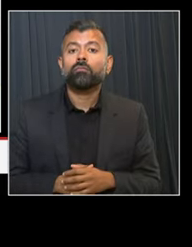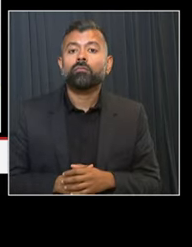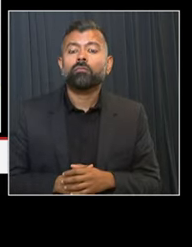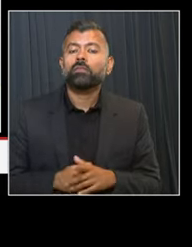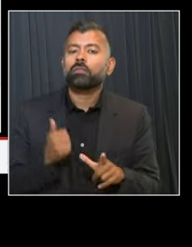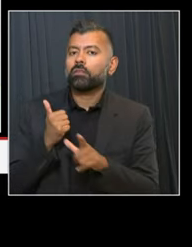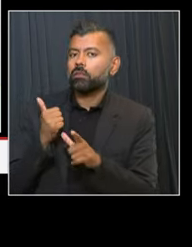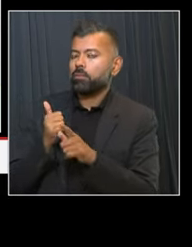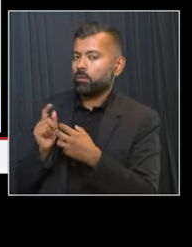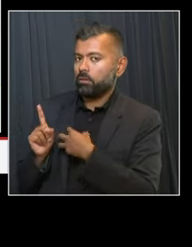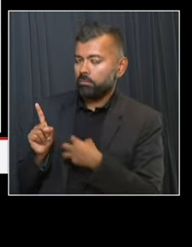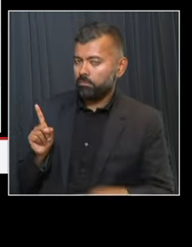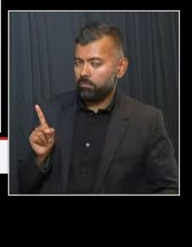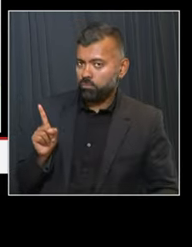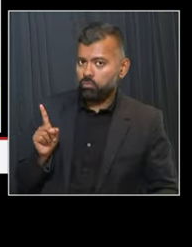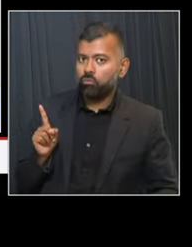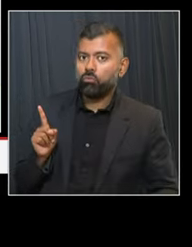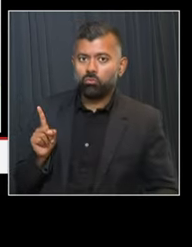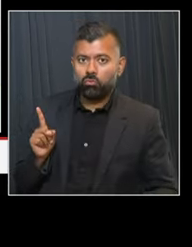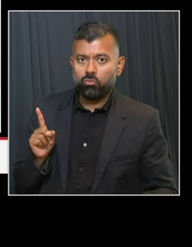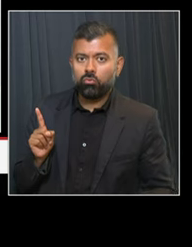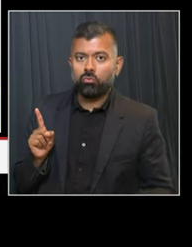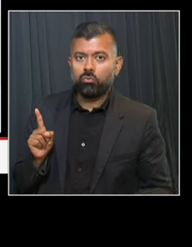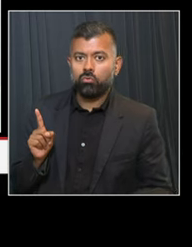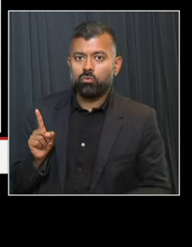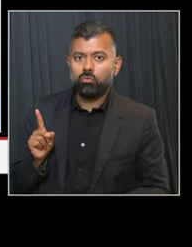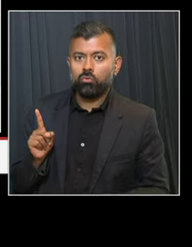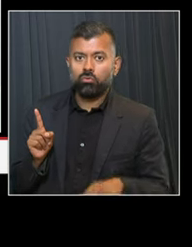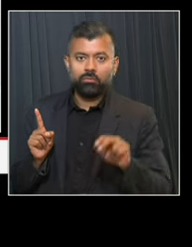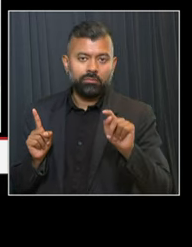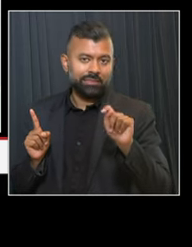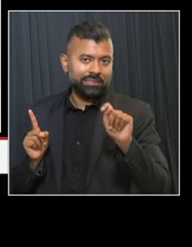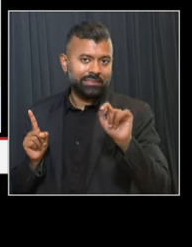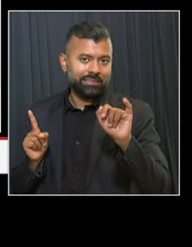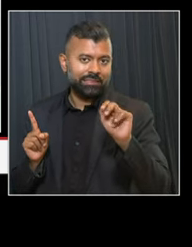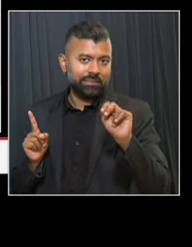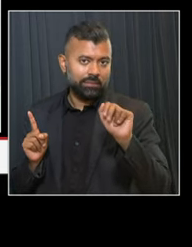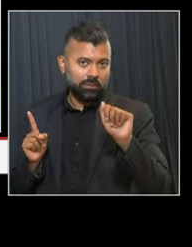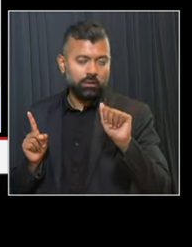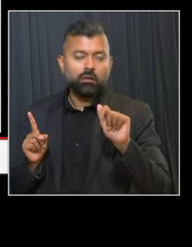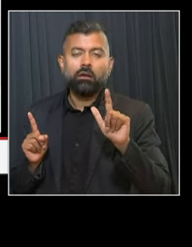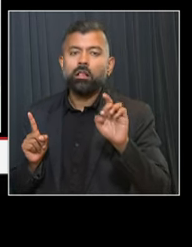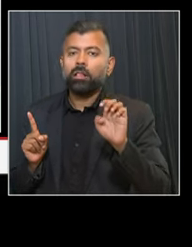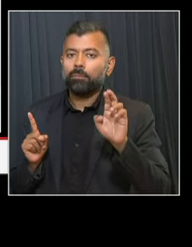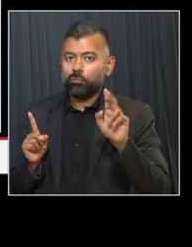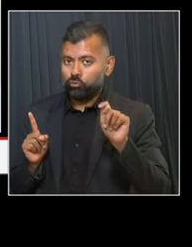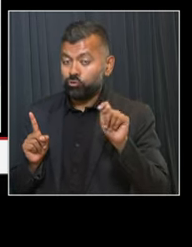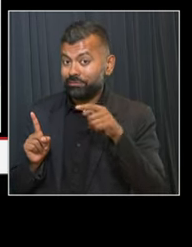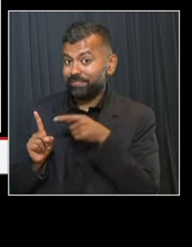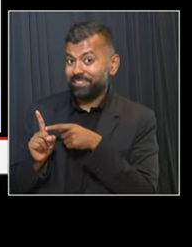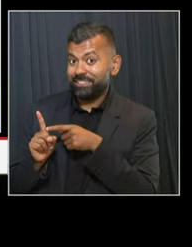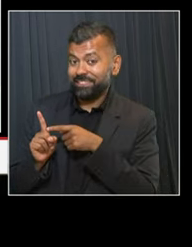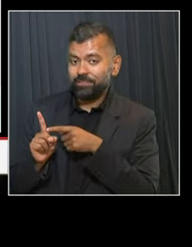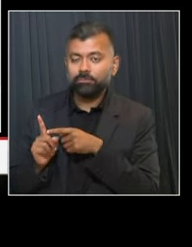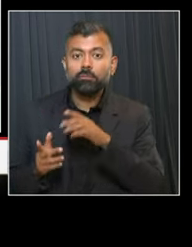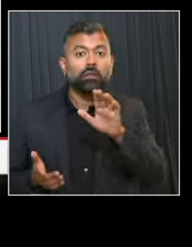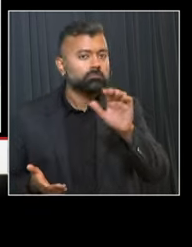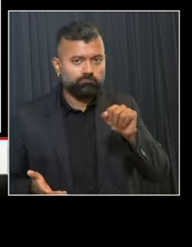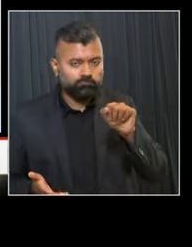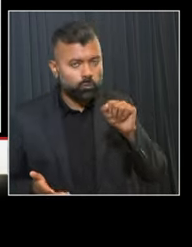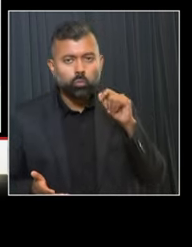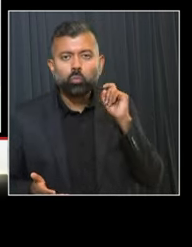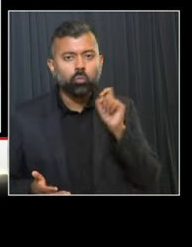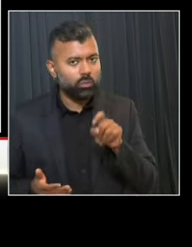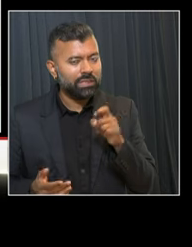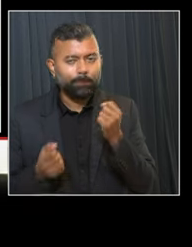Let me just be incredibly clear. We'll have to put all of our resources to retaining and attracting new businesses. But